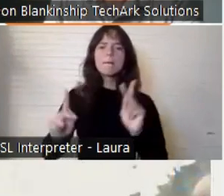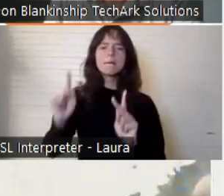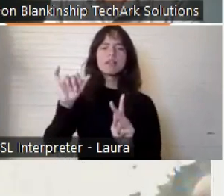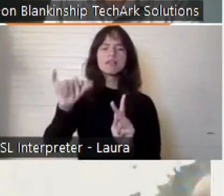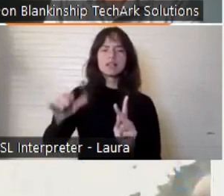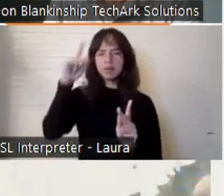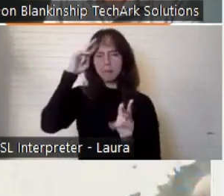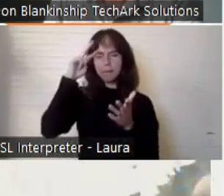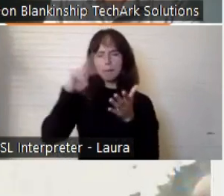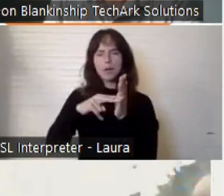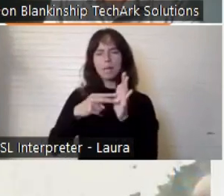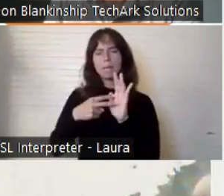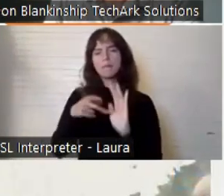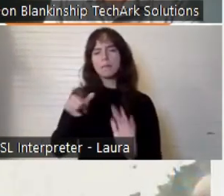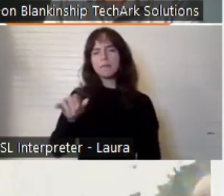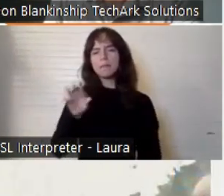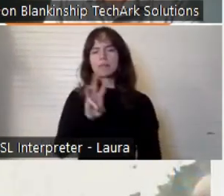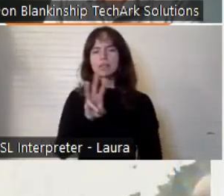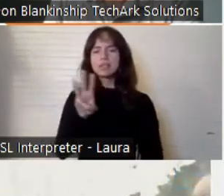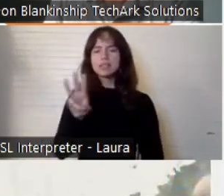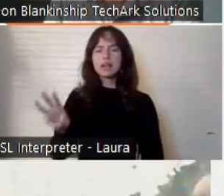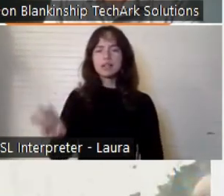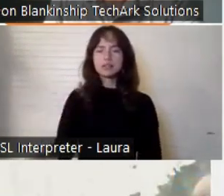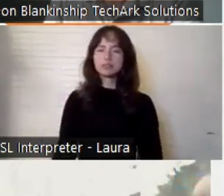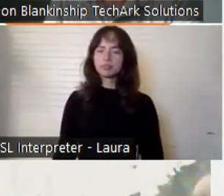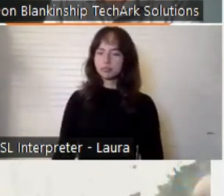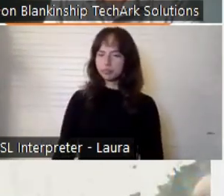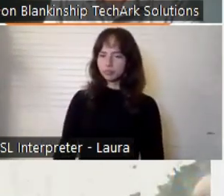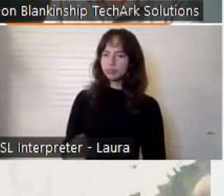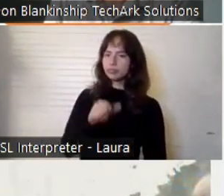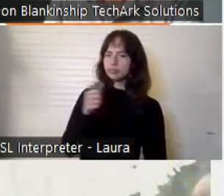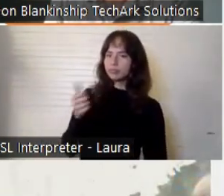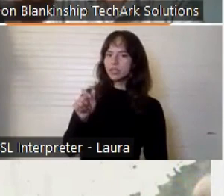Zogalis asked, what platform does your company use to build sites? Is it